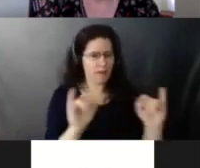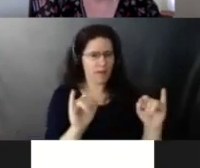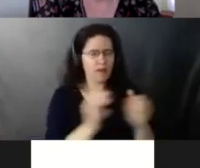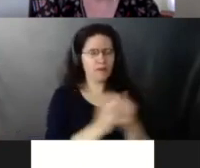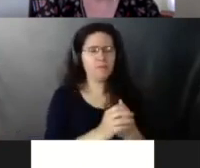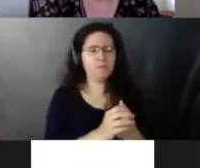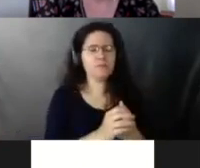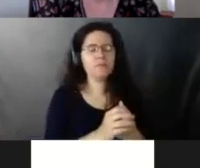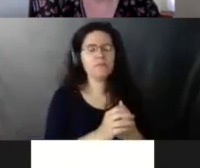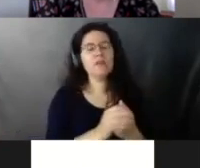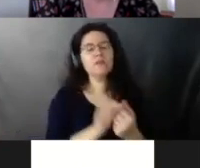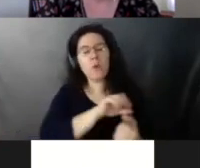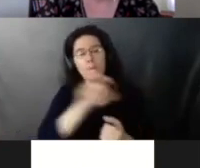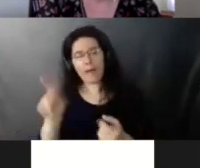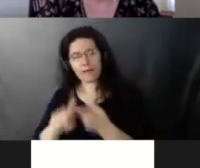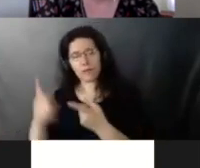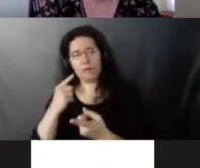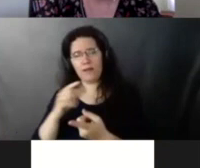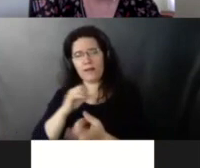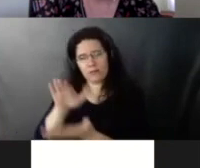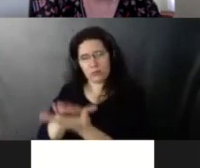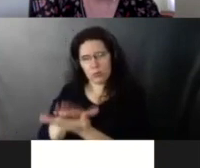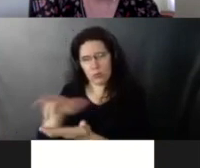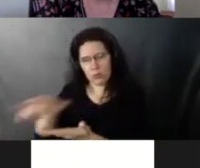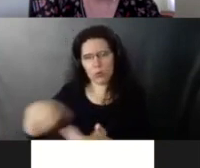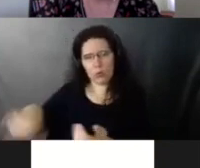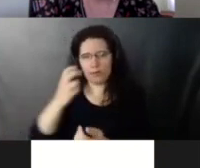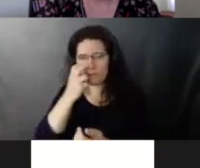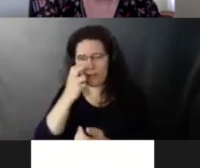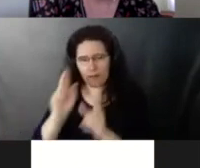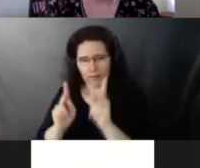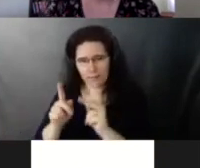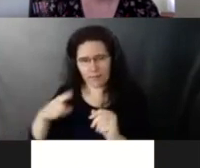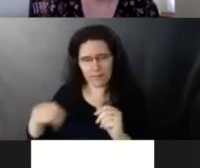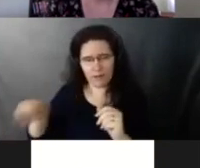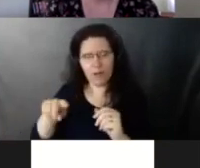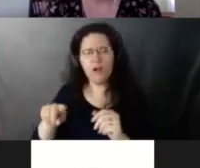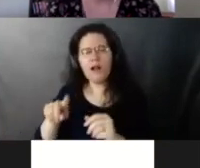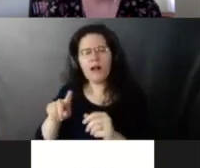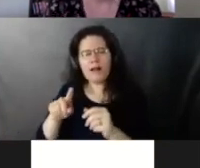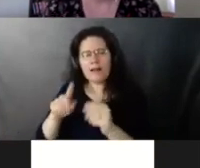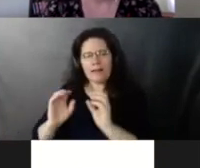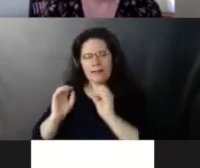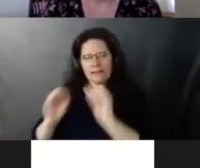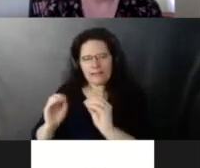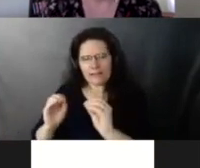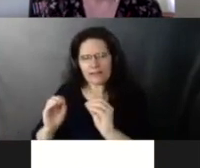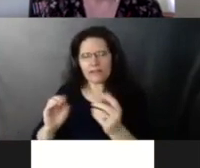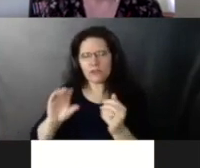school with visually impaired people, where I was working on mobility and orientation and mobility